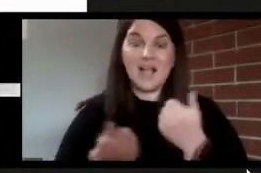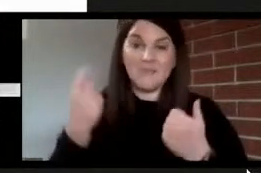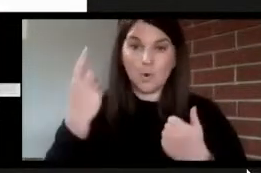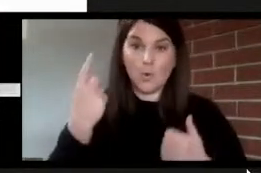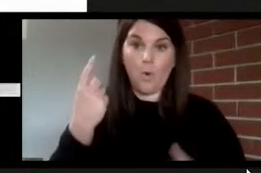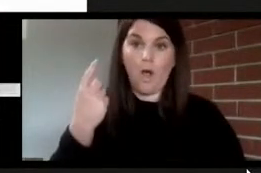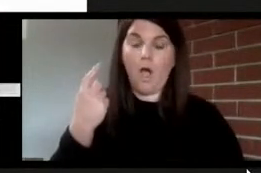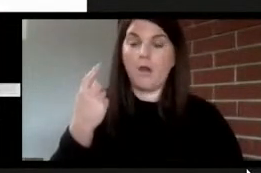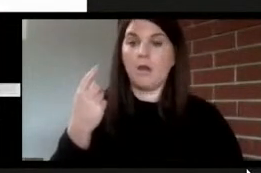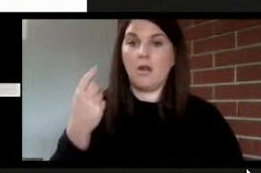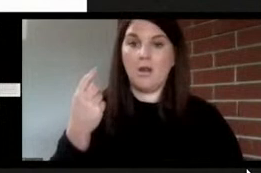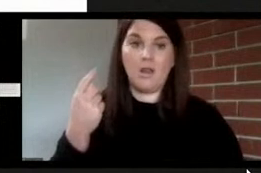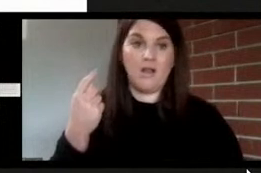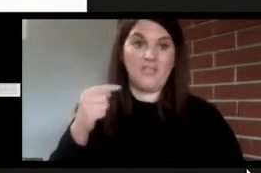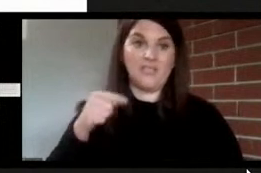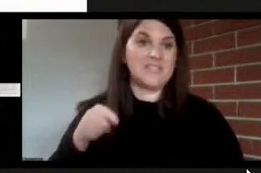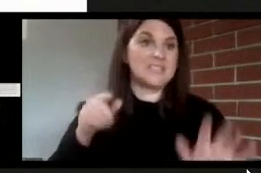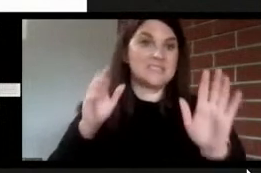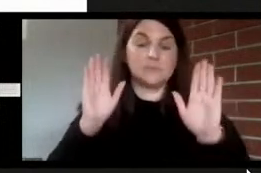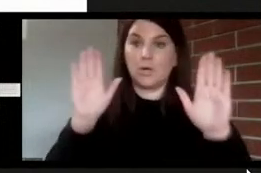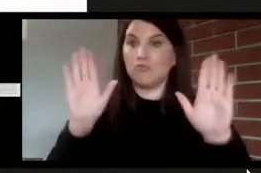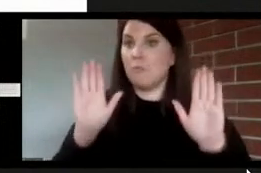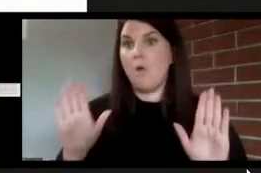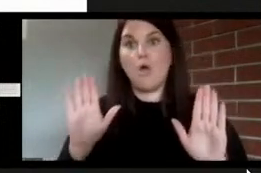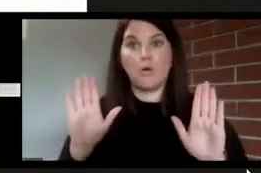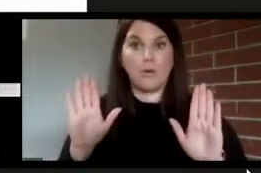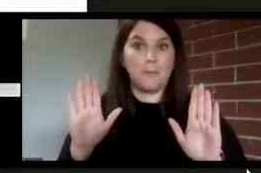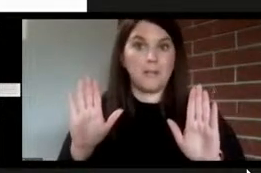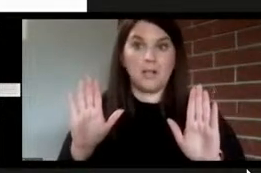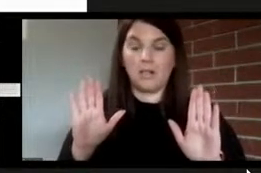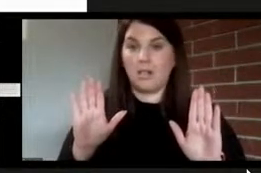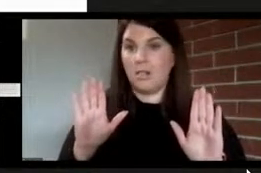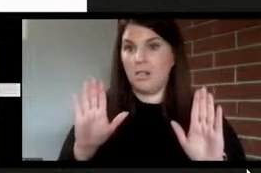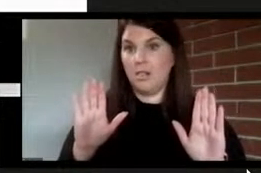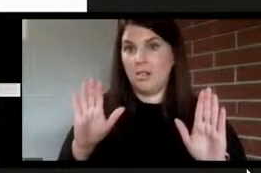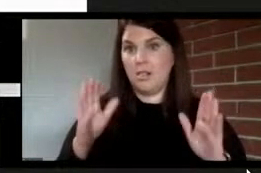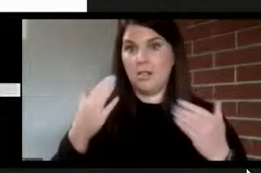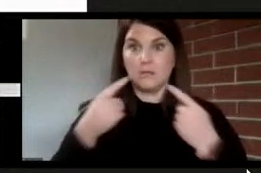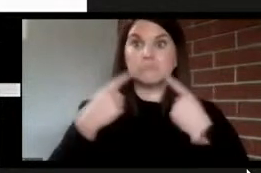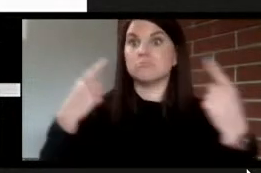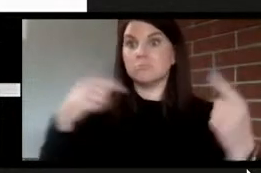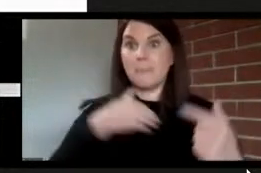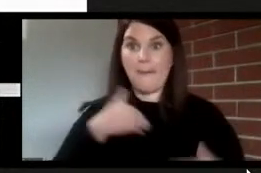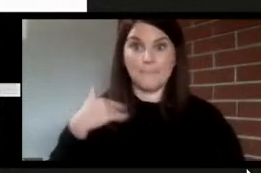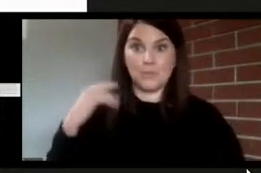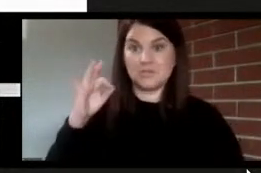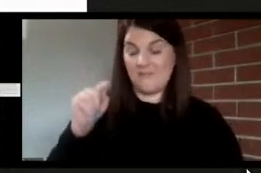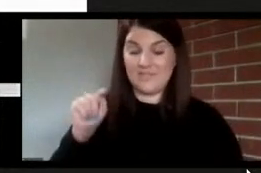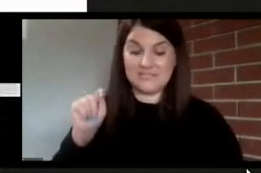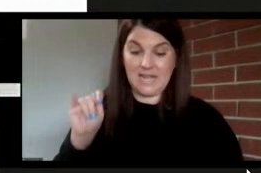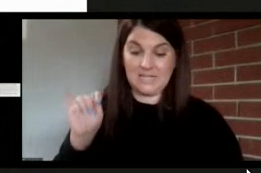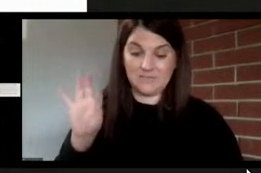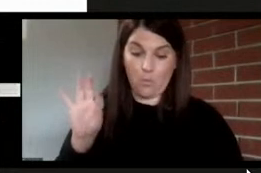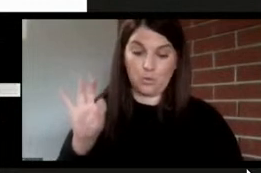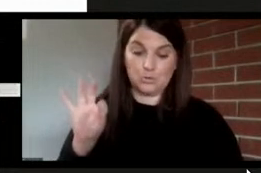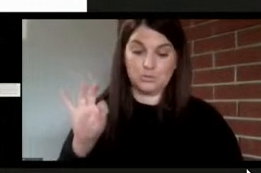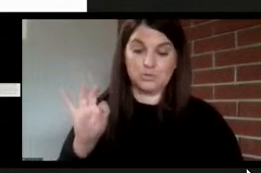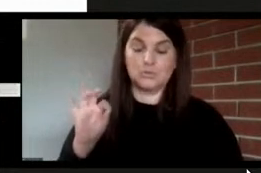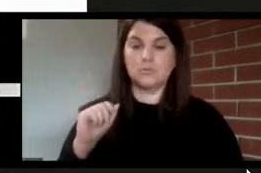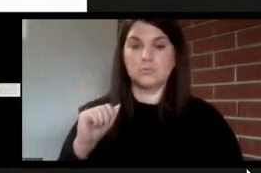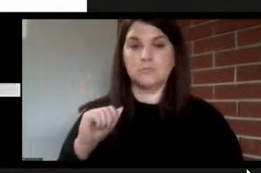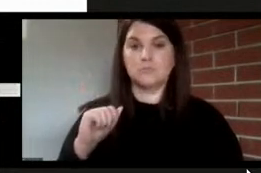everyone. This has been a remarkable and esteemed members of the task force, and they